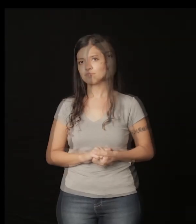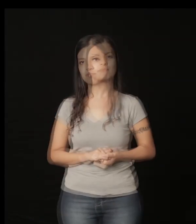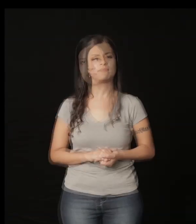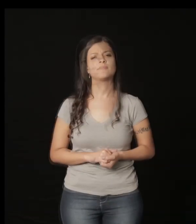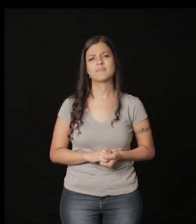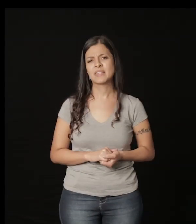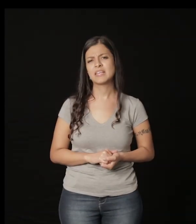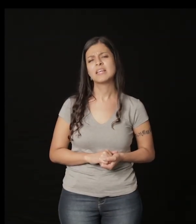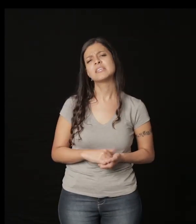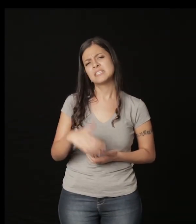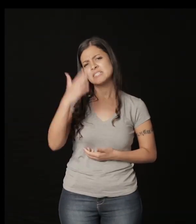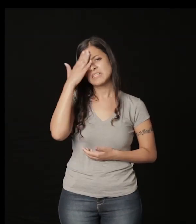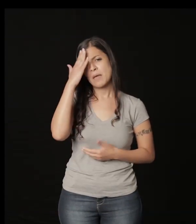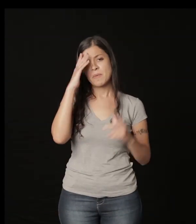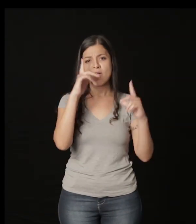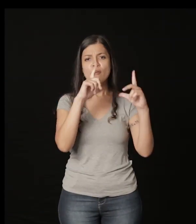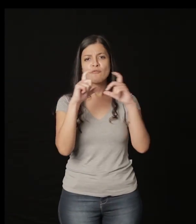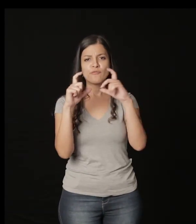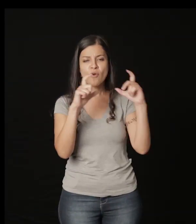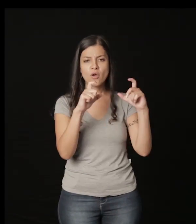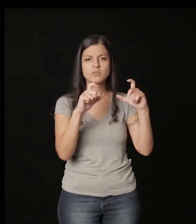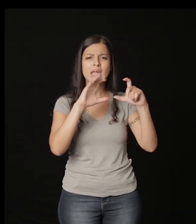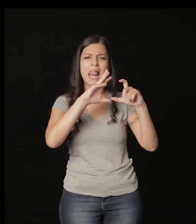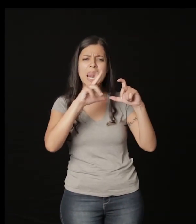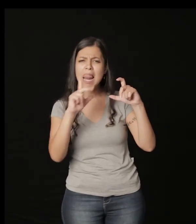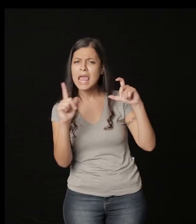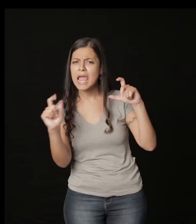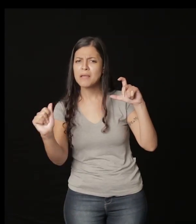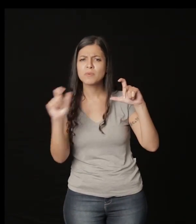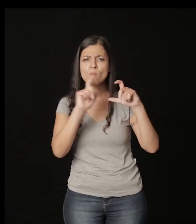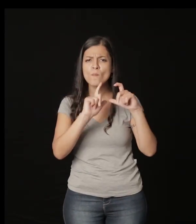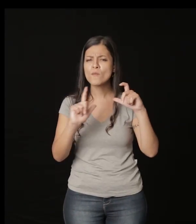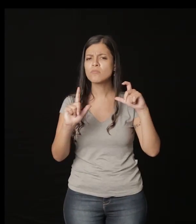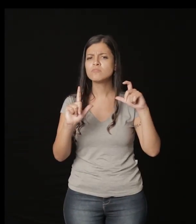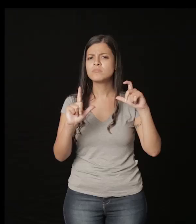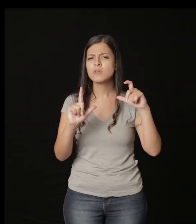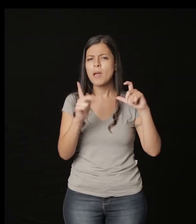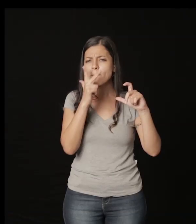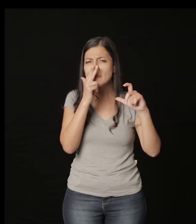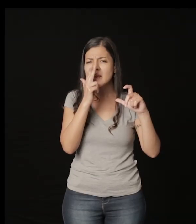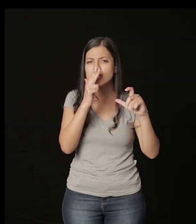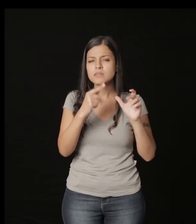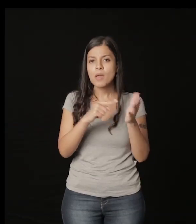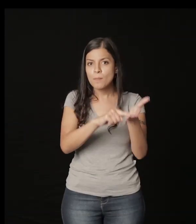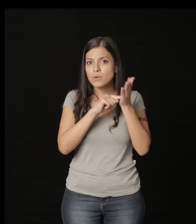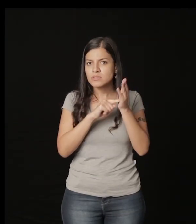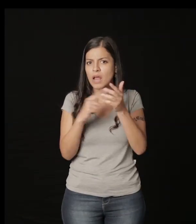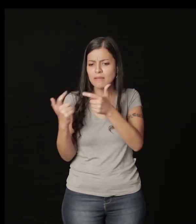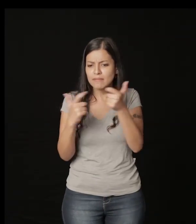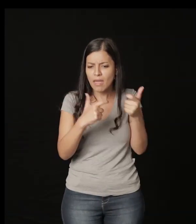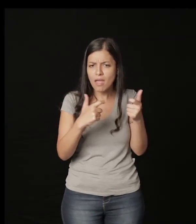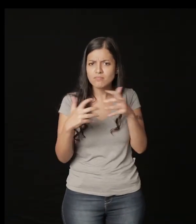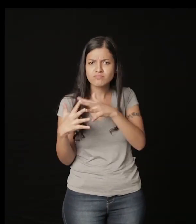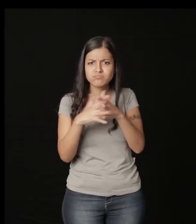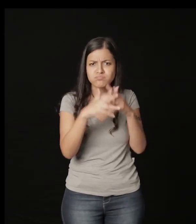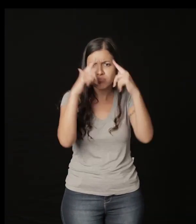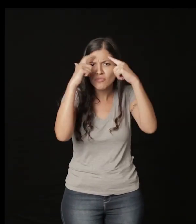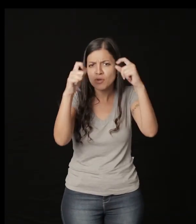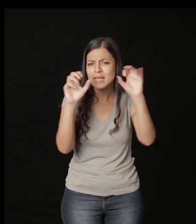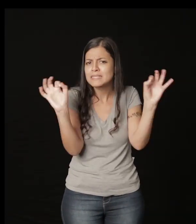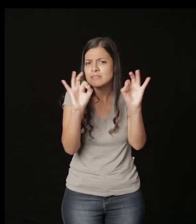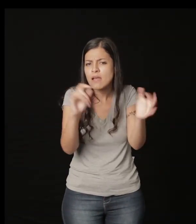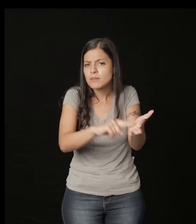And we understood that the reason that these pictures were so sanitized, so empty of kind of any signs or traces